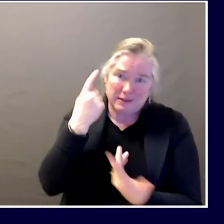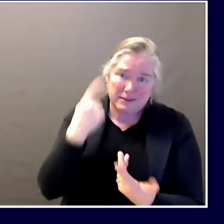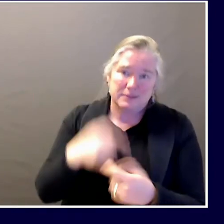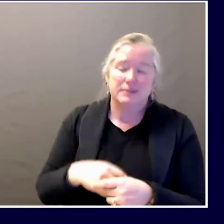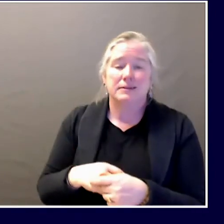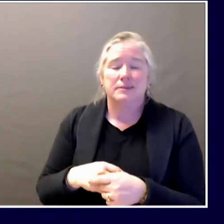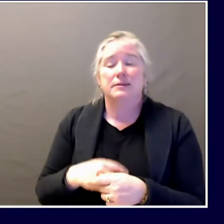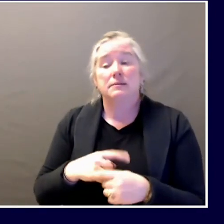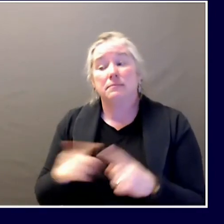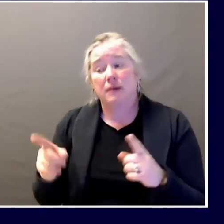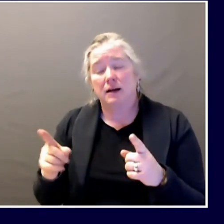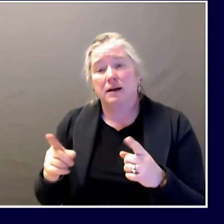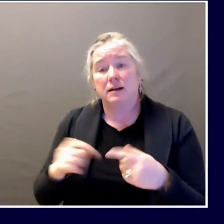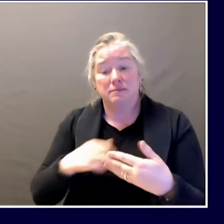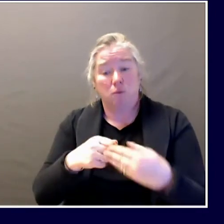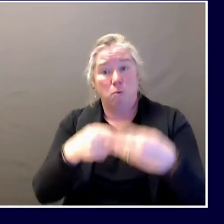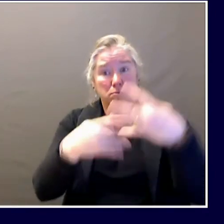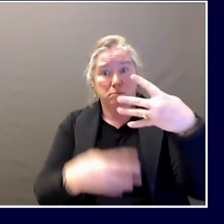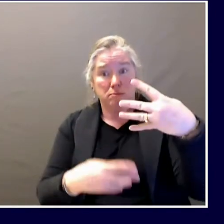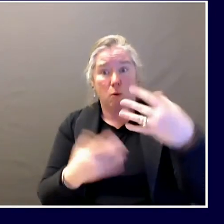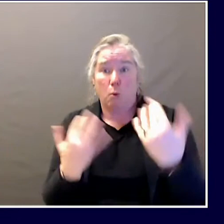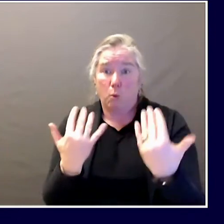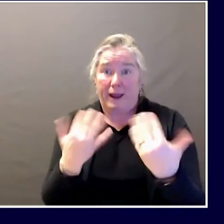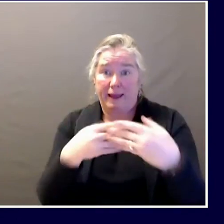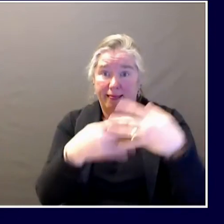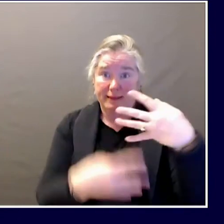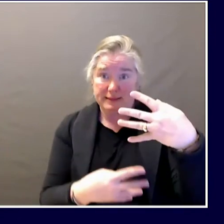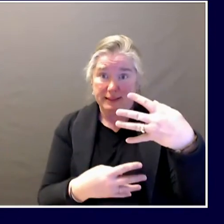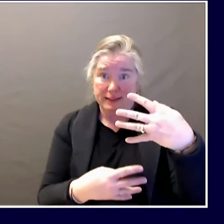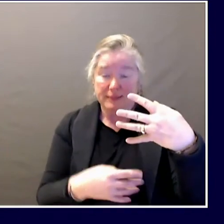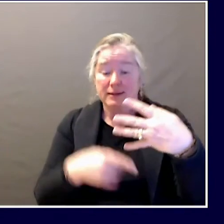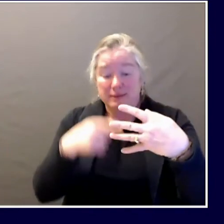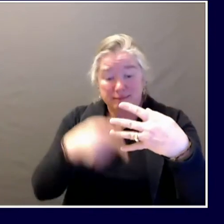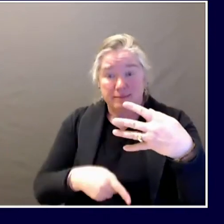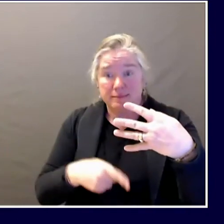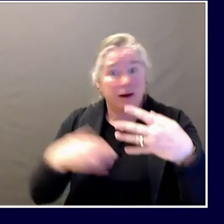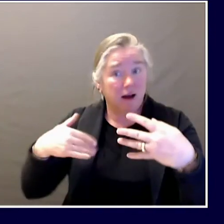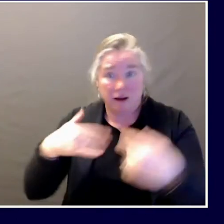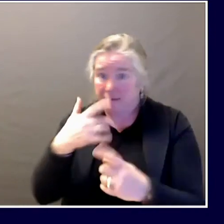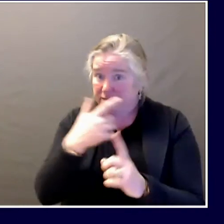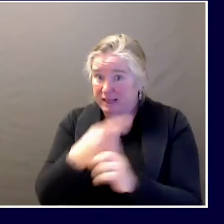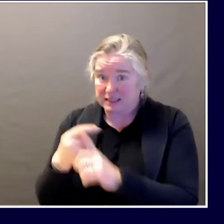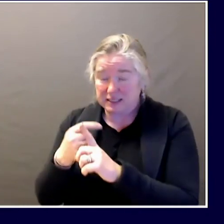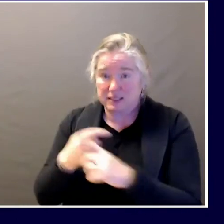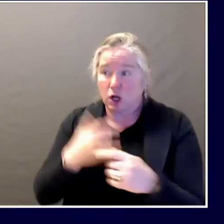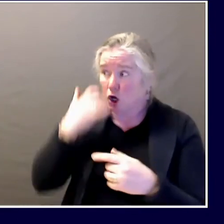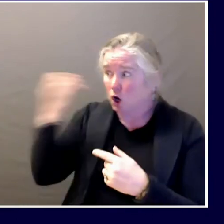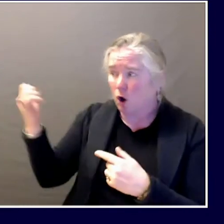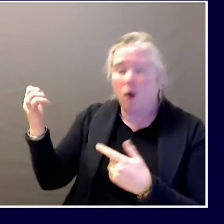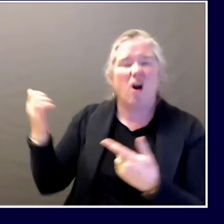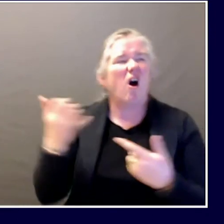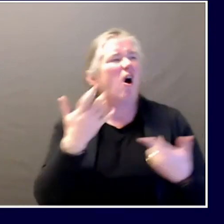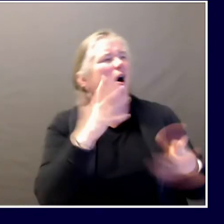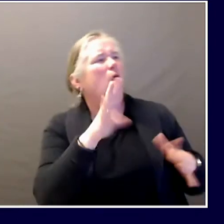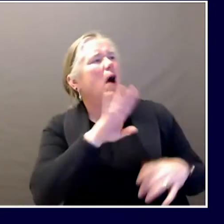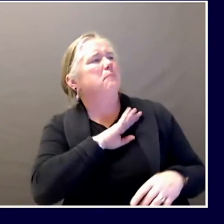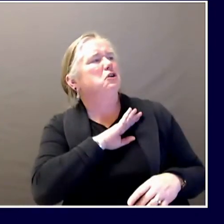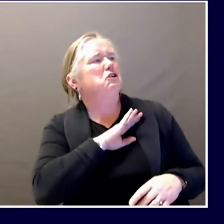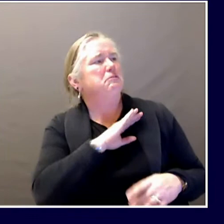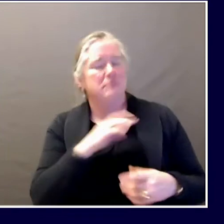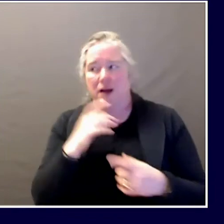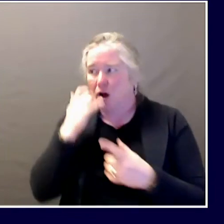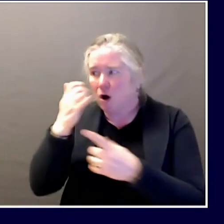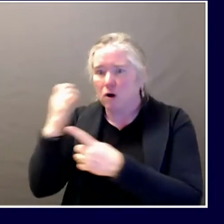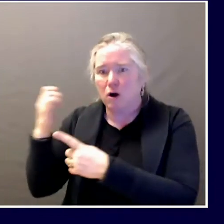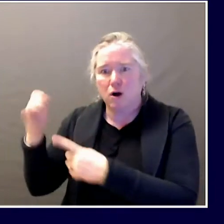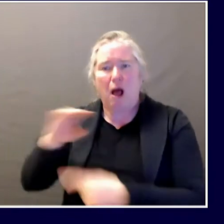called, we're utilizing those spaces for folks that truly haven't been vaccinated, rather than offering vaccine to